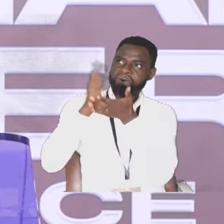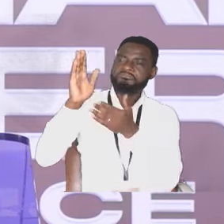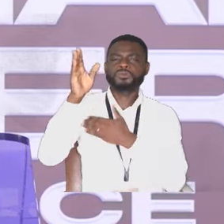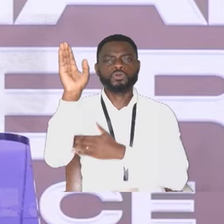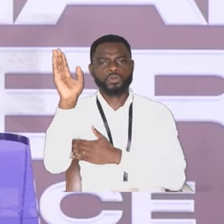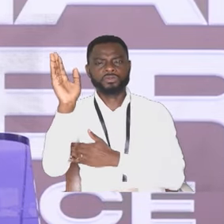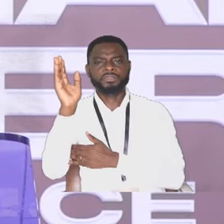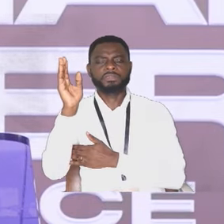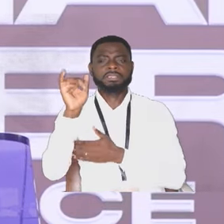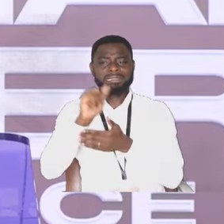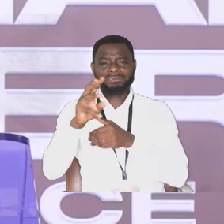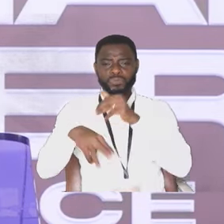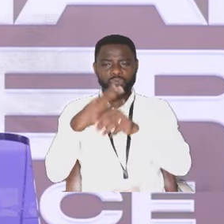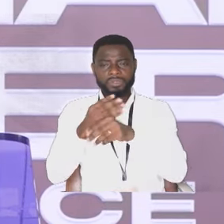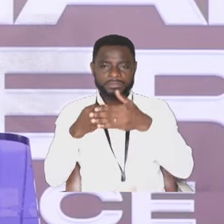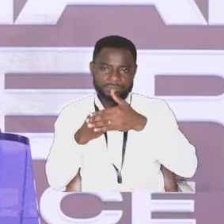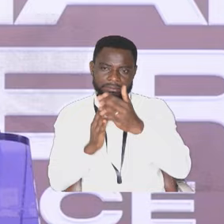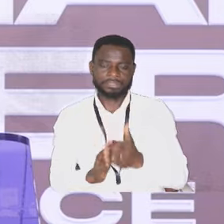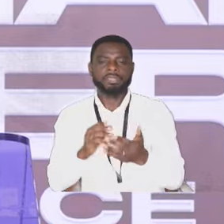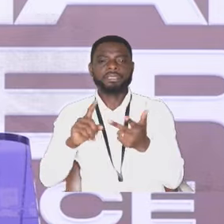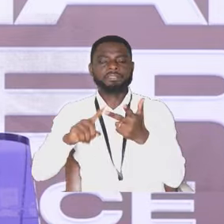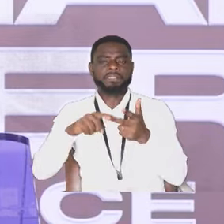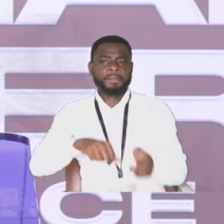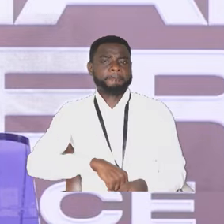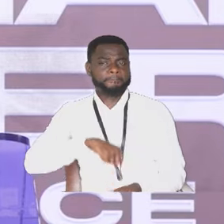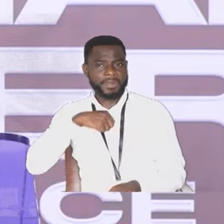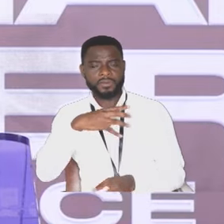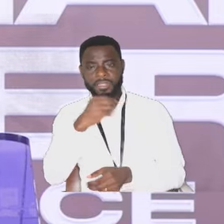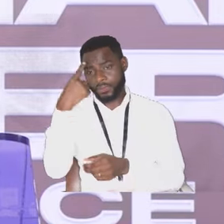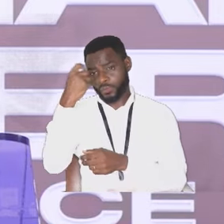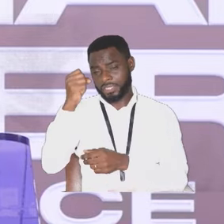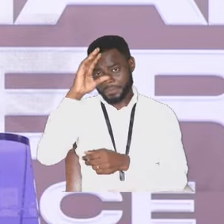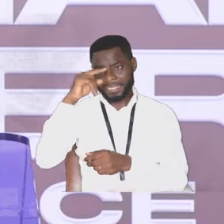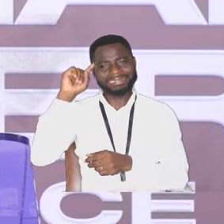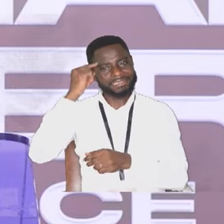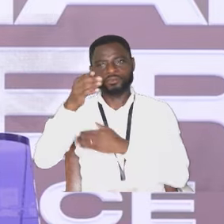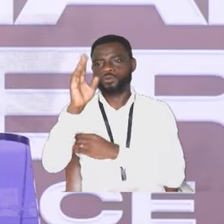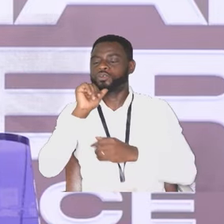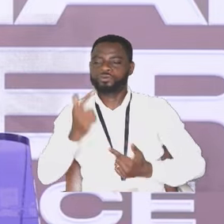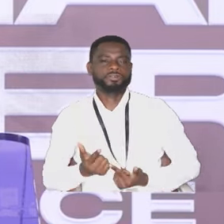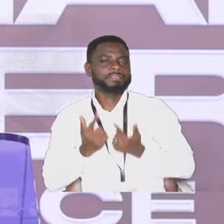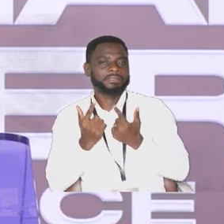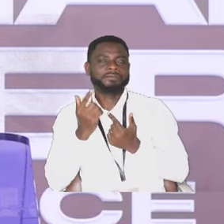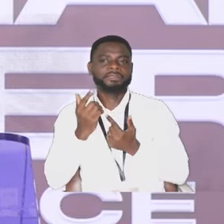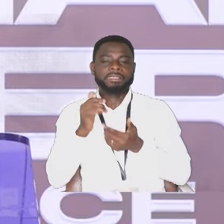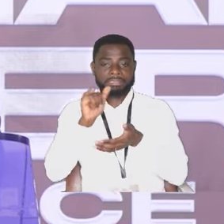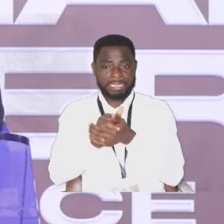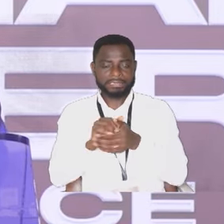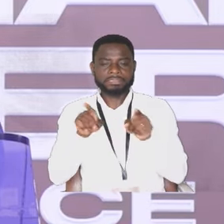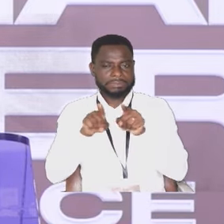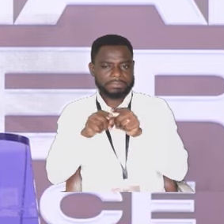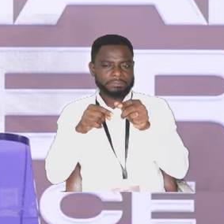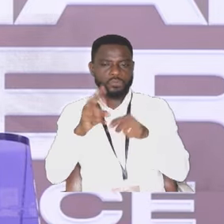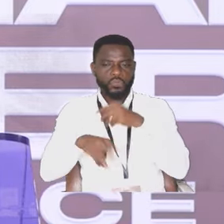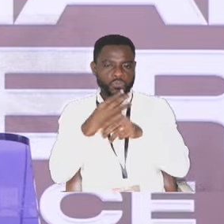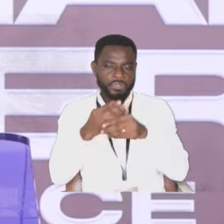is secular leadership. And then the proud and wicked man thinks God does not exist. That also is secular leadership. And then